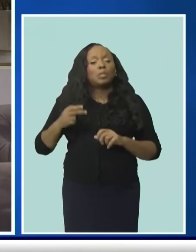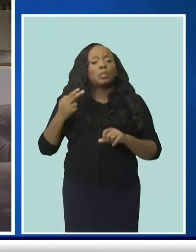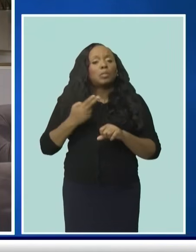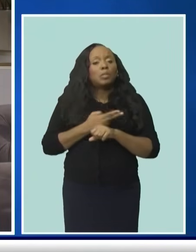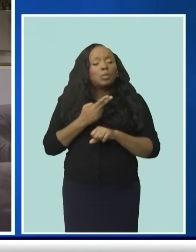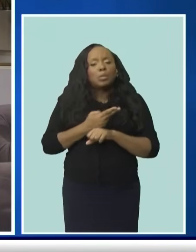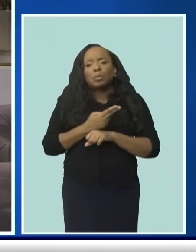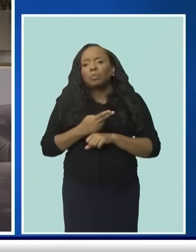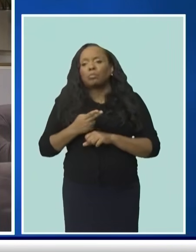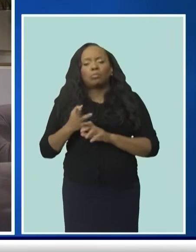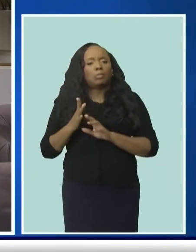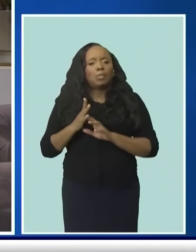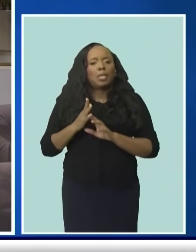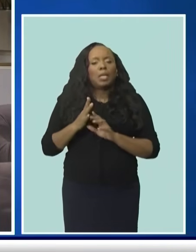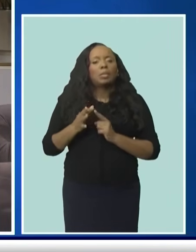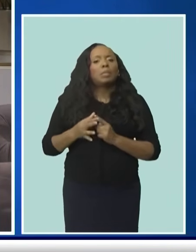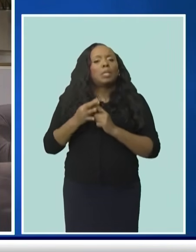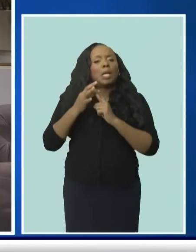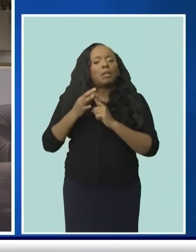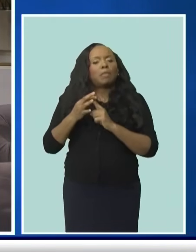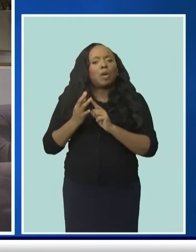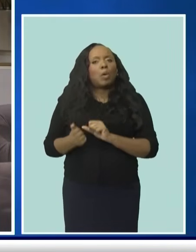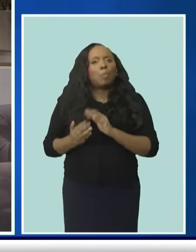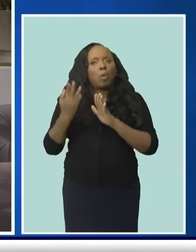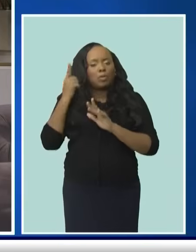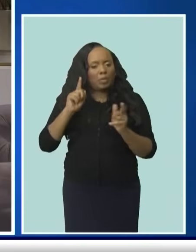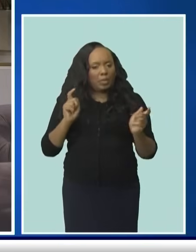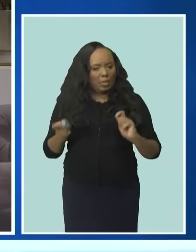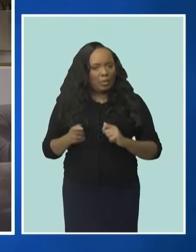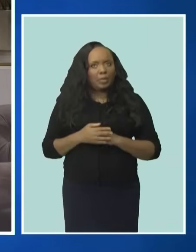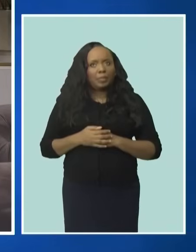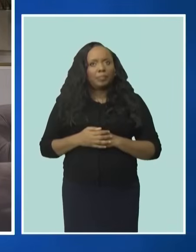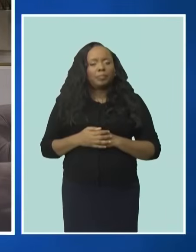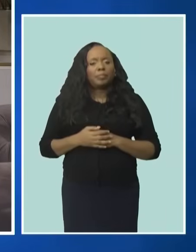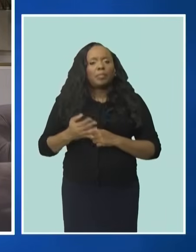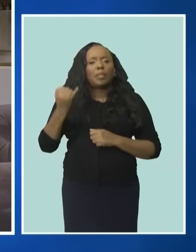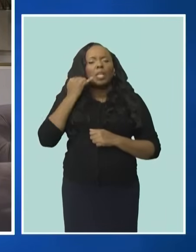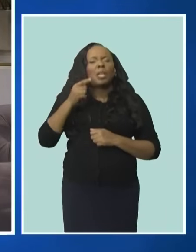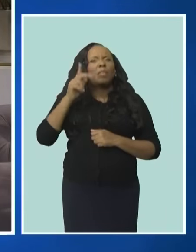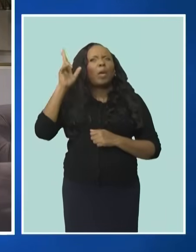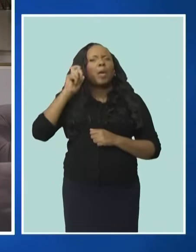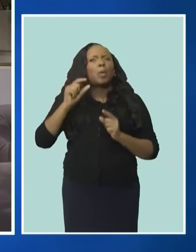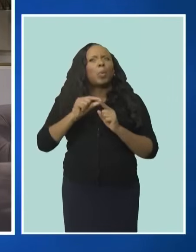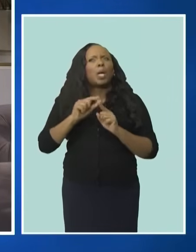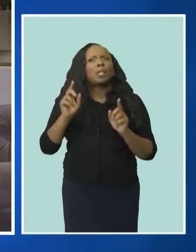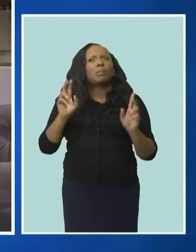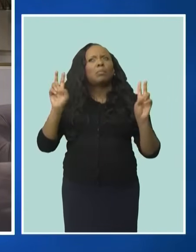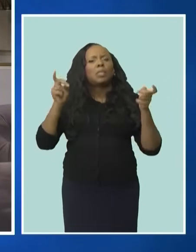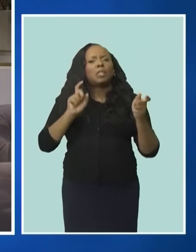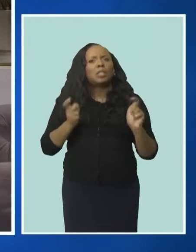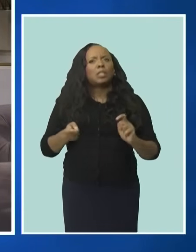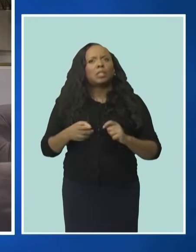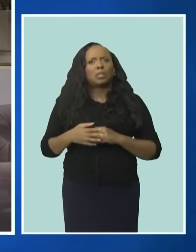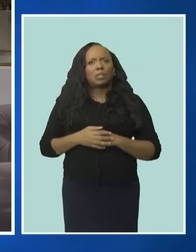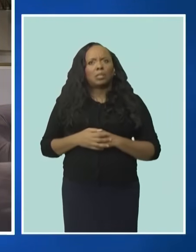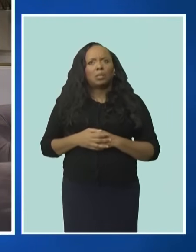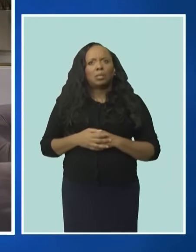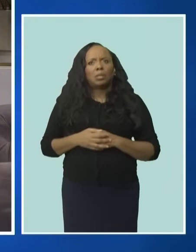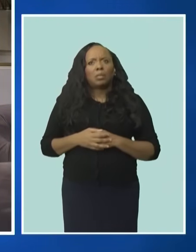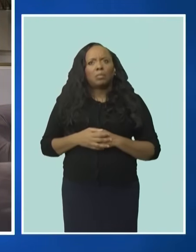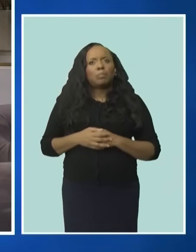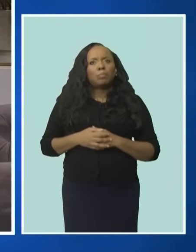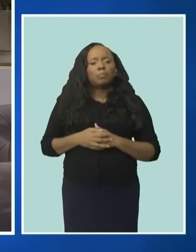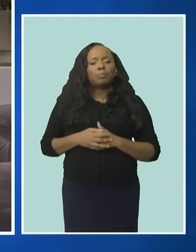of a change and you think, what's in it for me? Yeah, that radio station. That